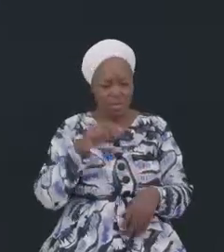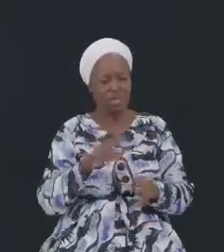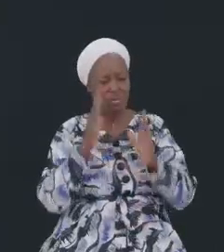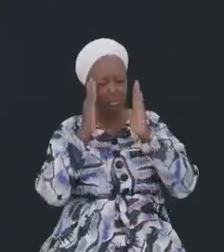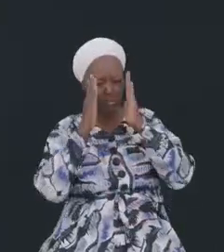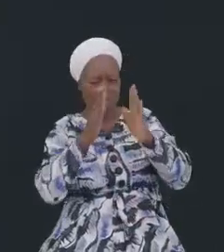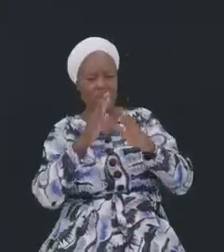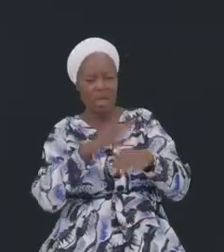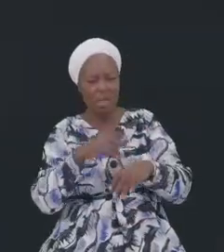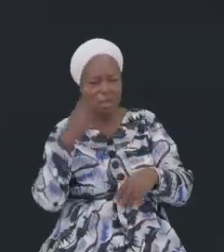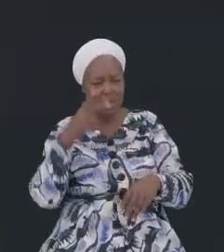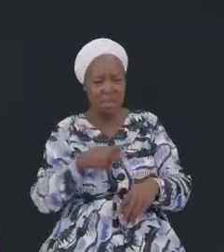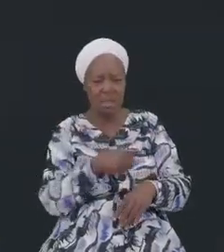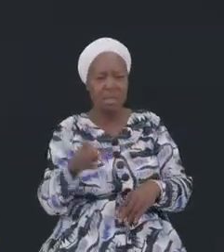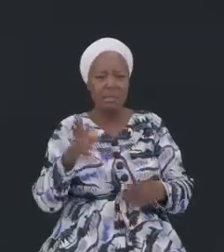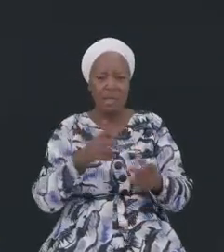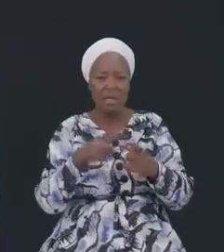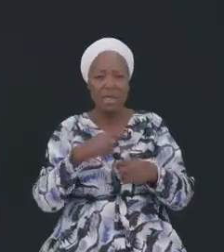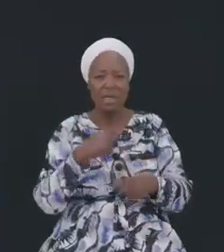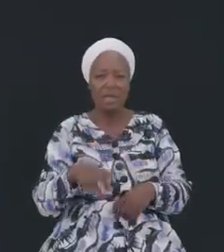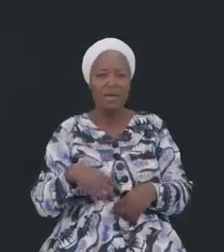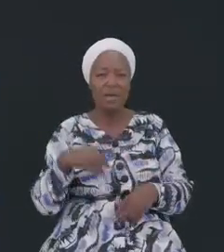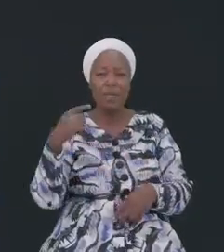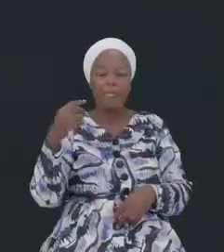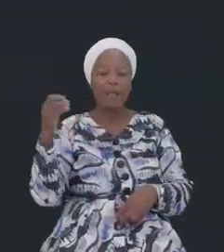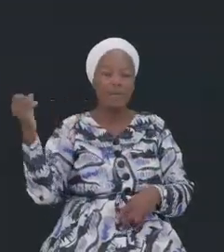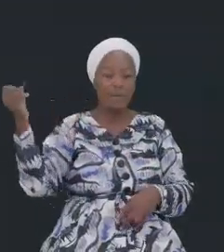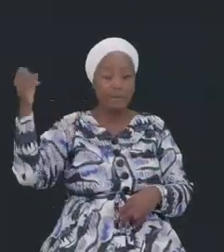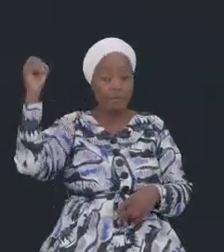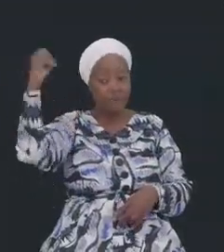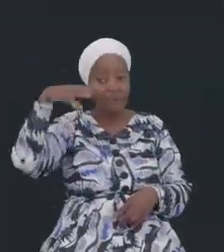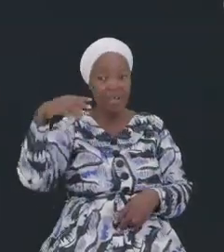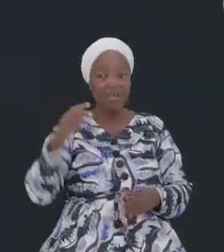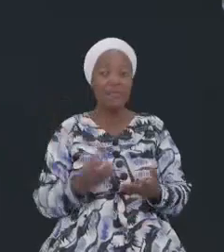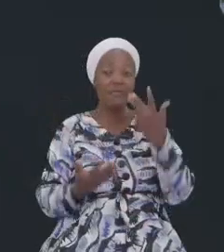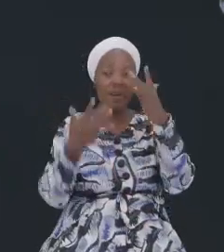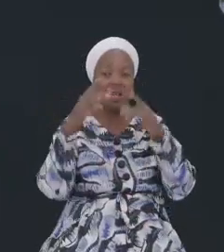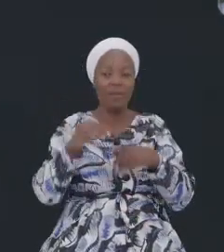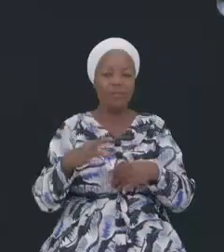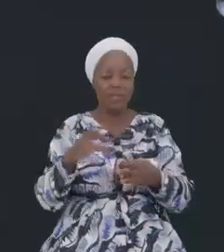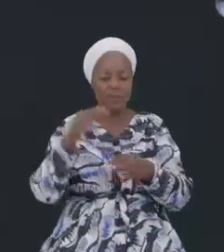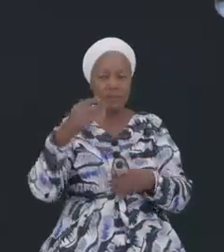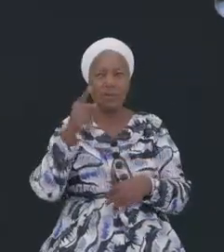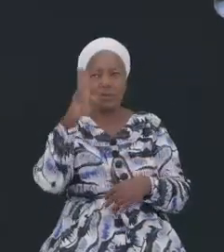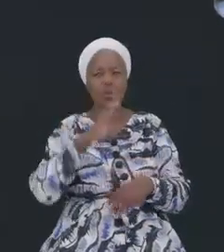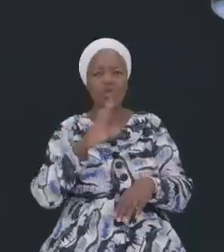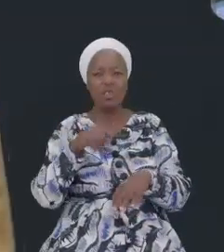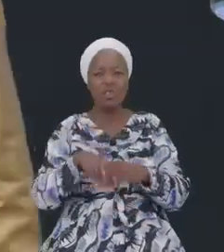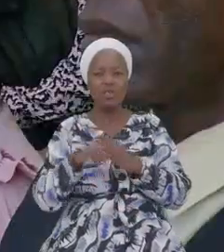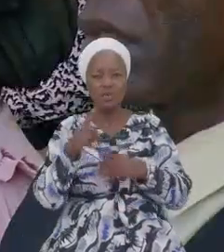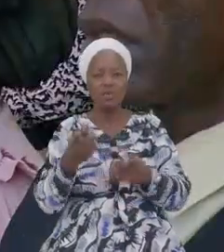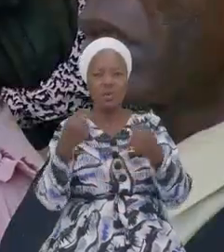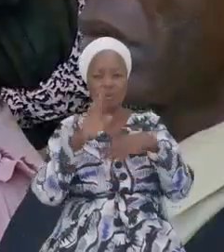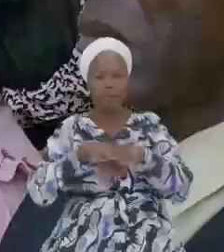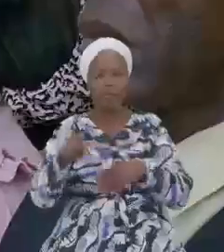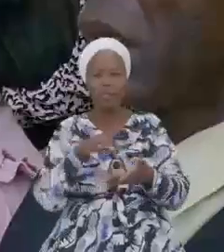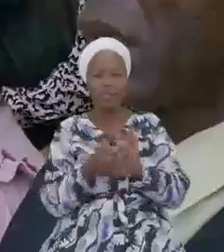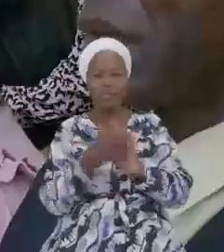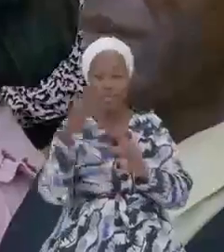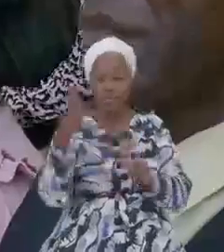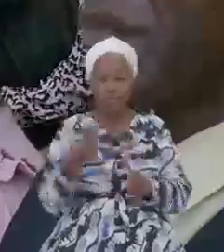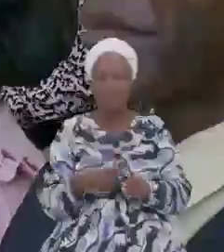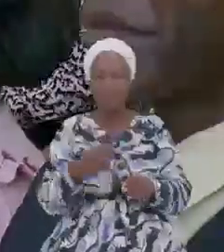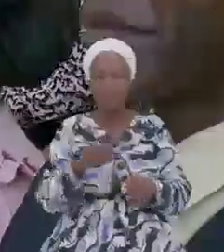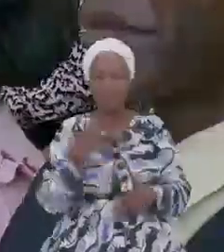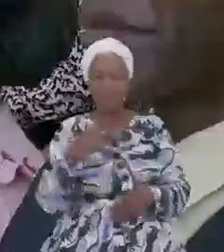at them, and the fire from the Spirit in you will burn off the power in them in Jesus' name. It